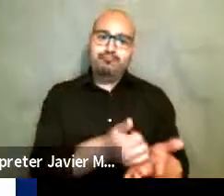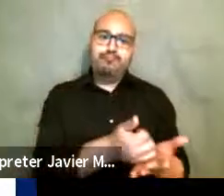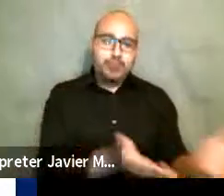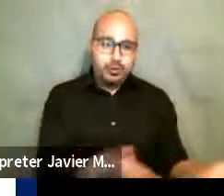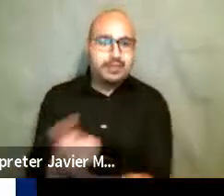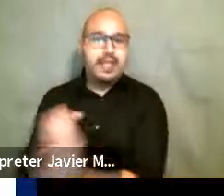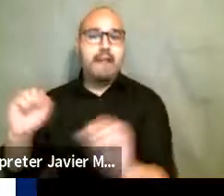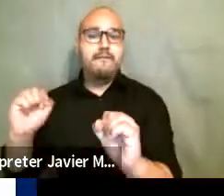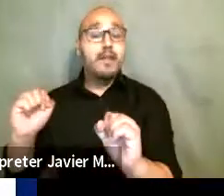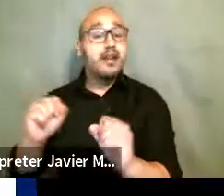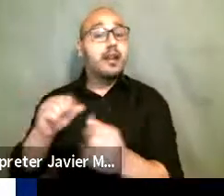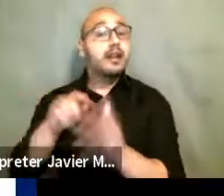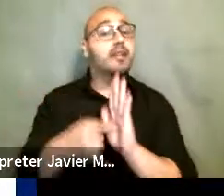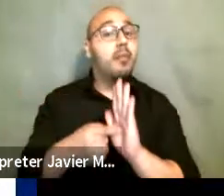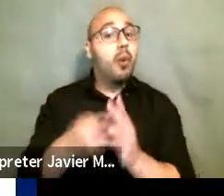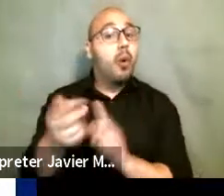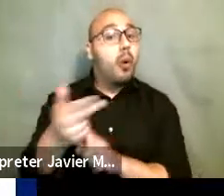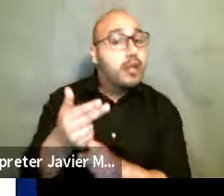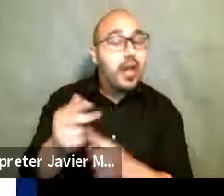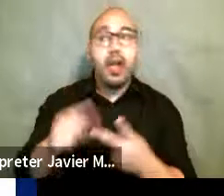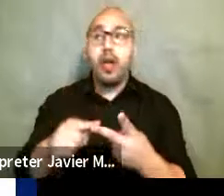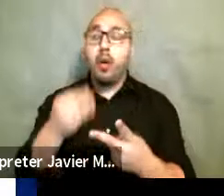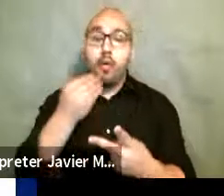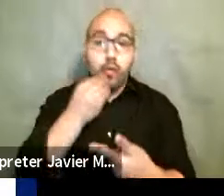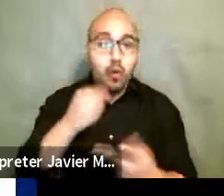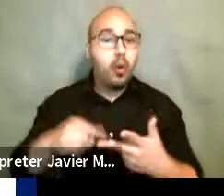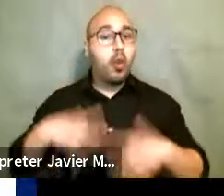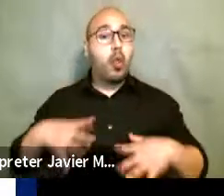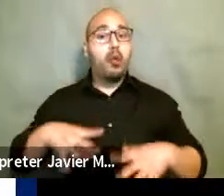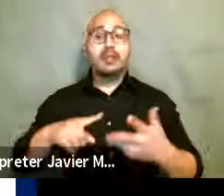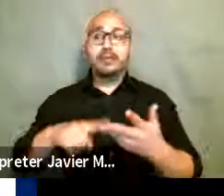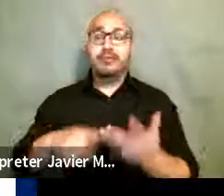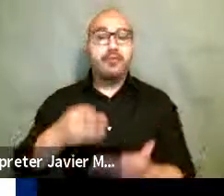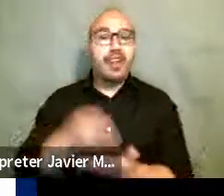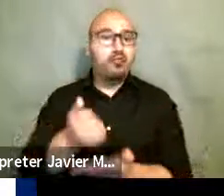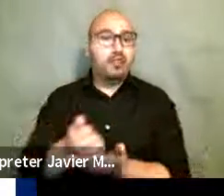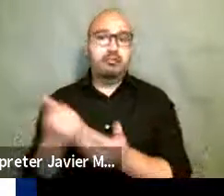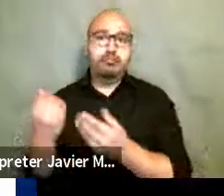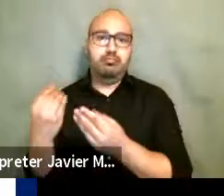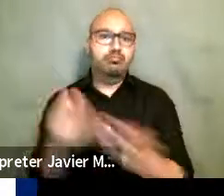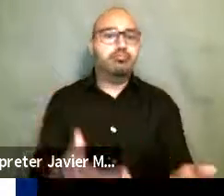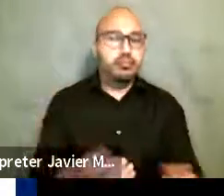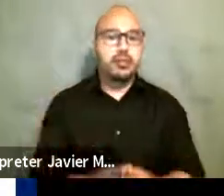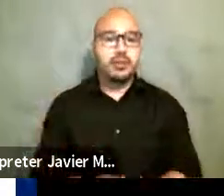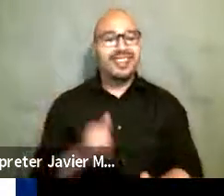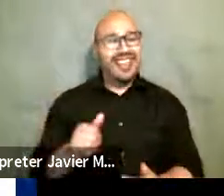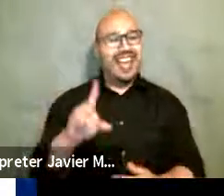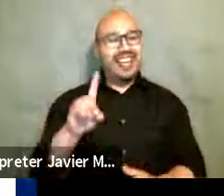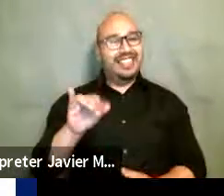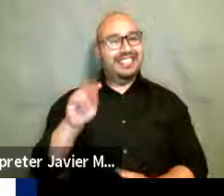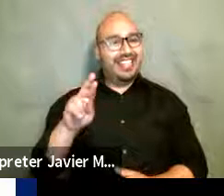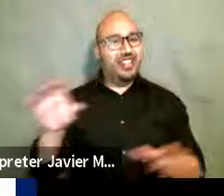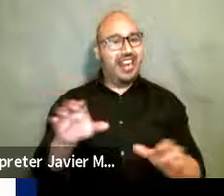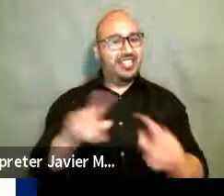with hotels, food, clothing by providing financial assistance. So those are the disaster action team members. They're